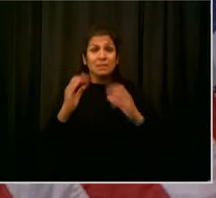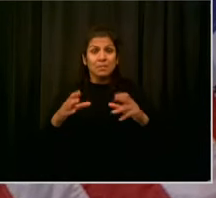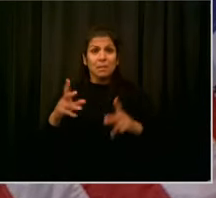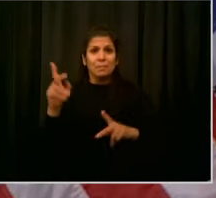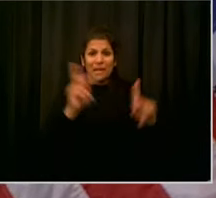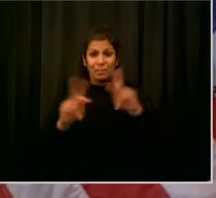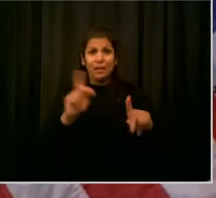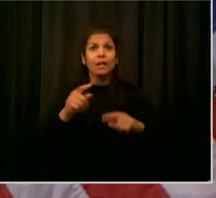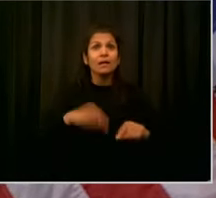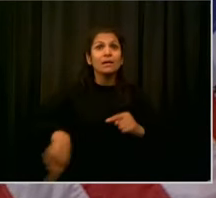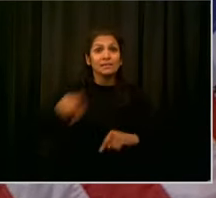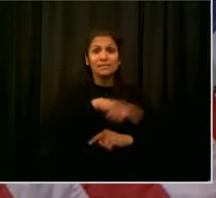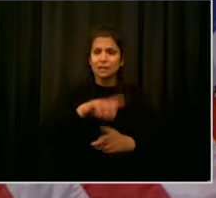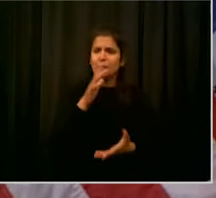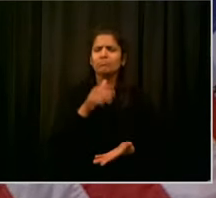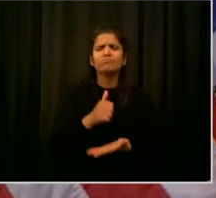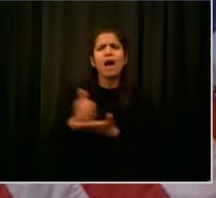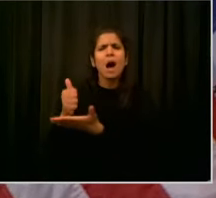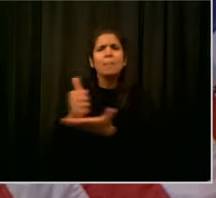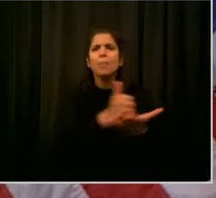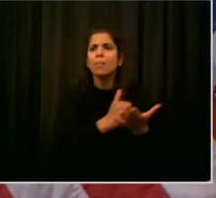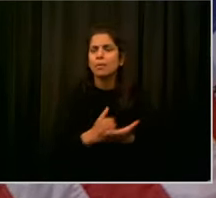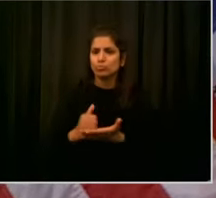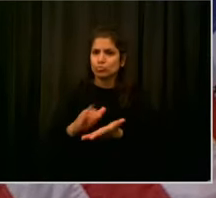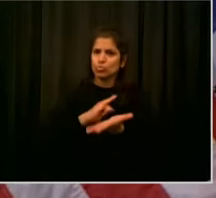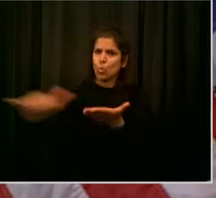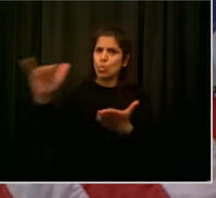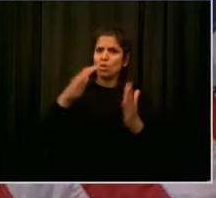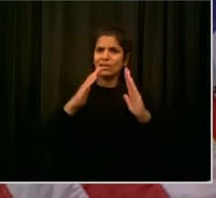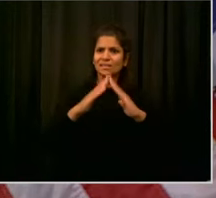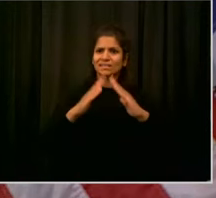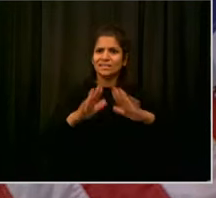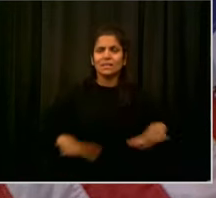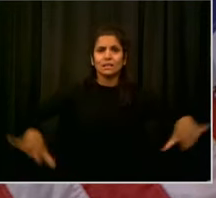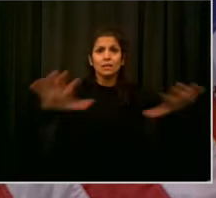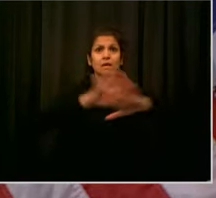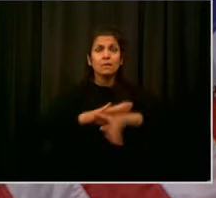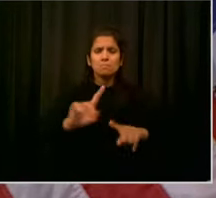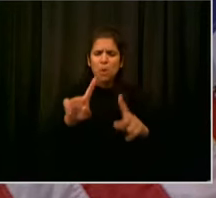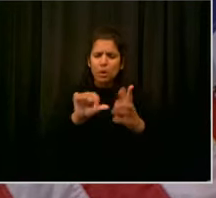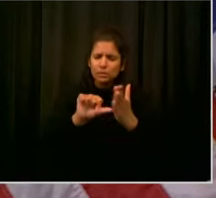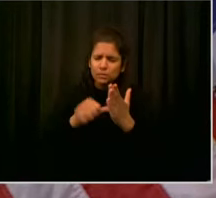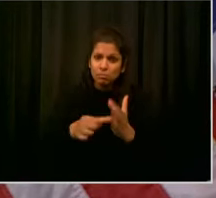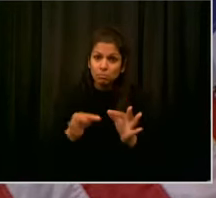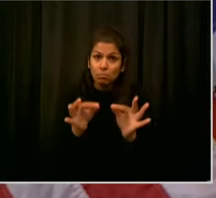safer city we did over the following quarter century. But I tell you this for a reason.